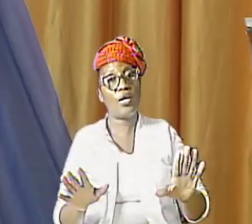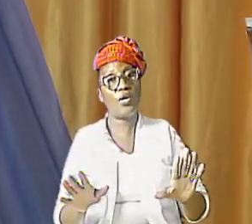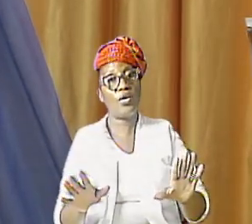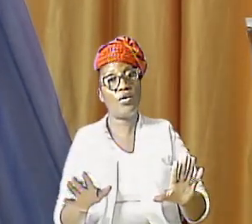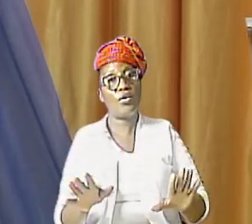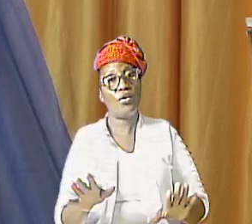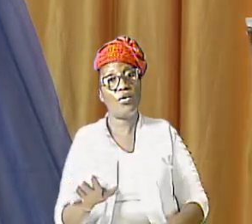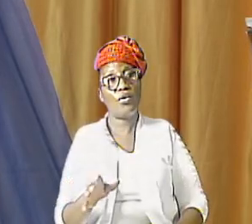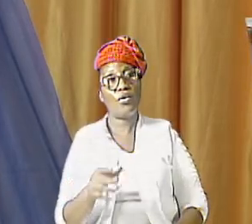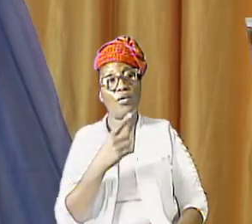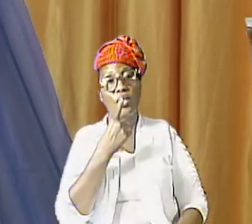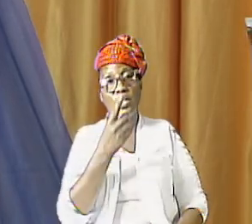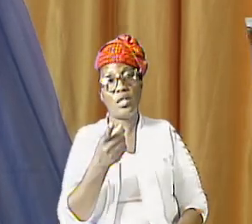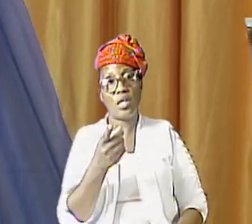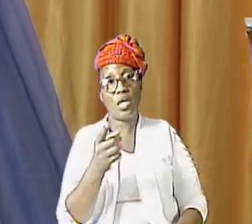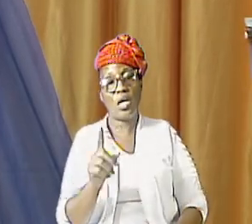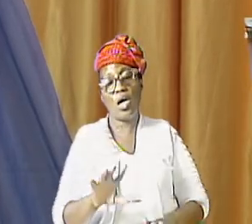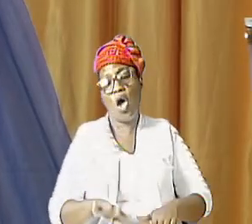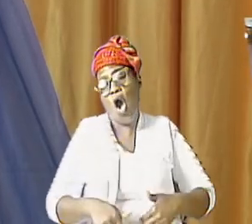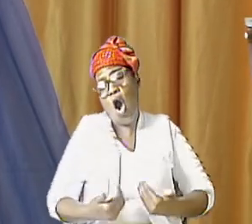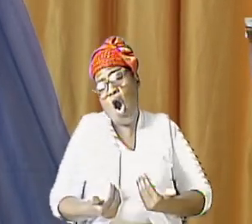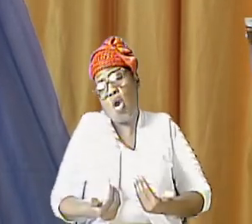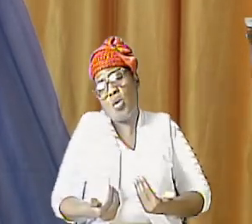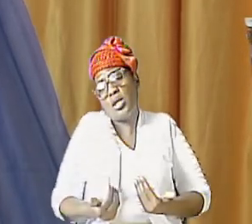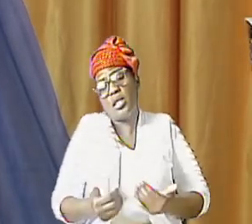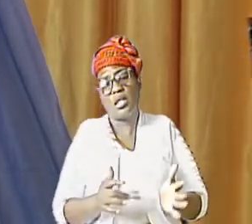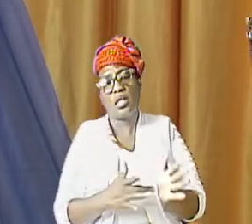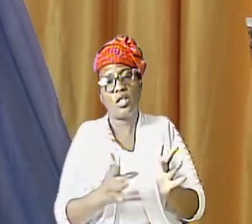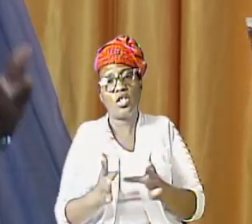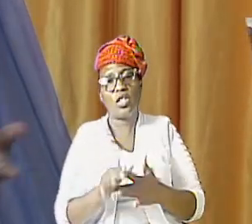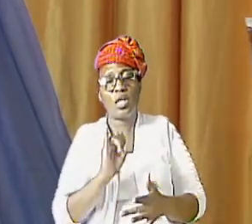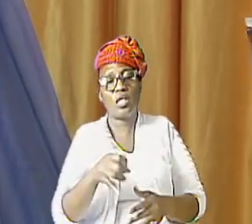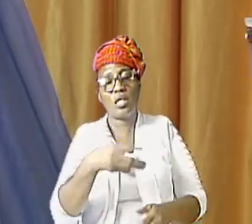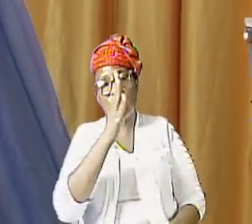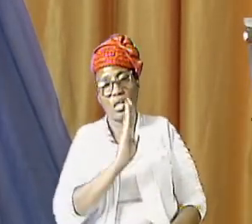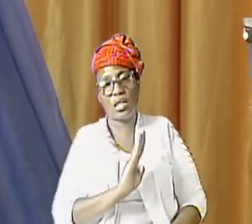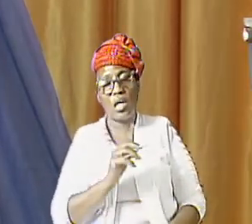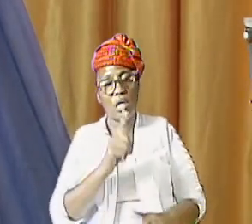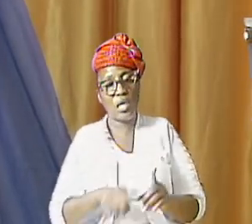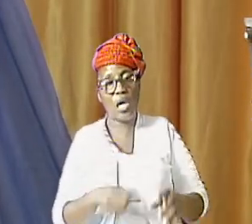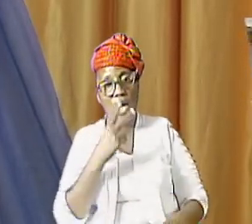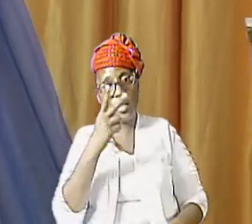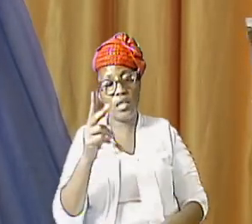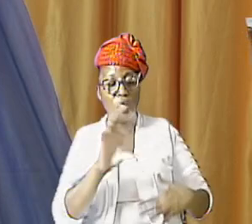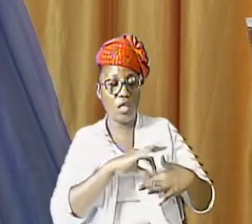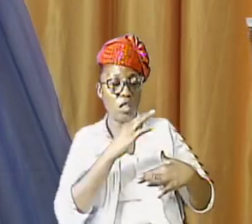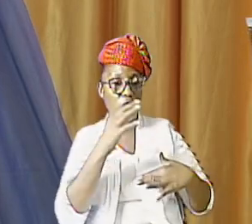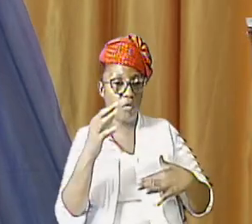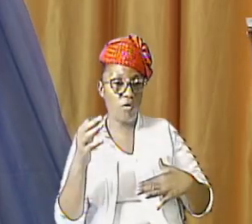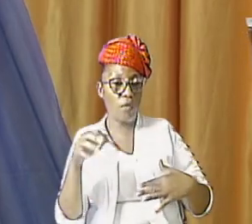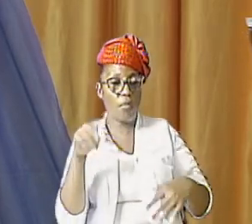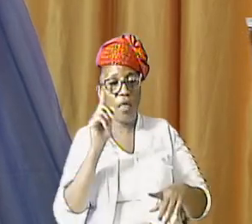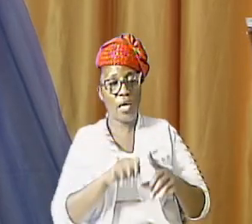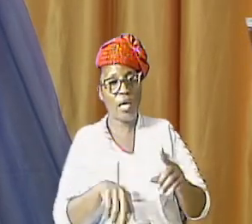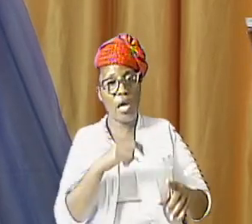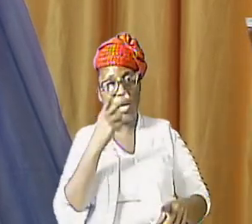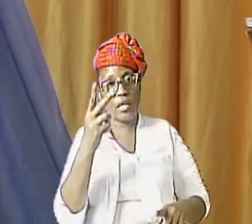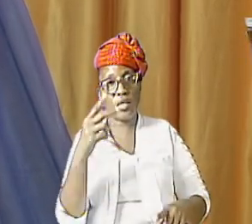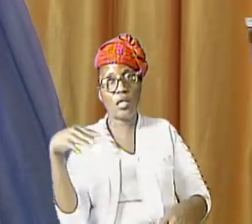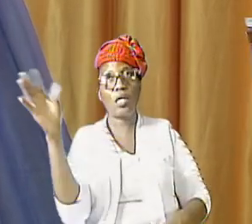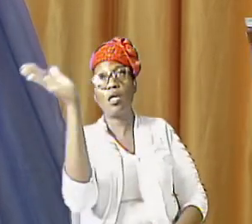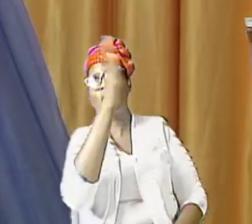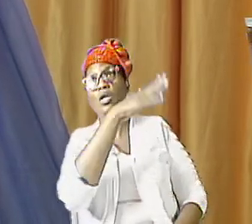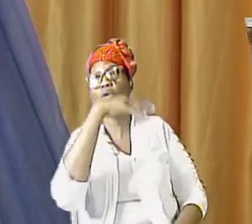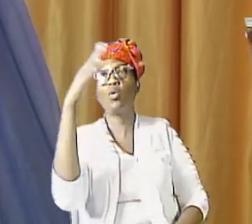highlight and indicate to us how it is that Jesus is God. We cannot see a spirit. We cannot see